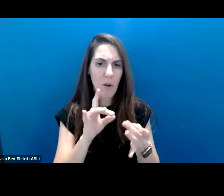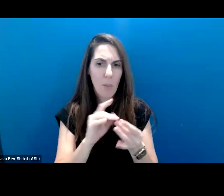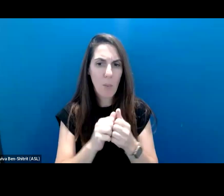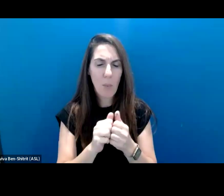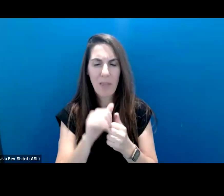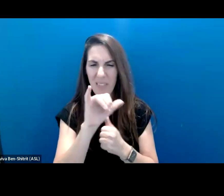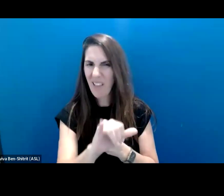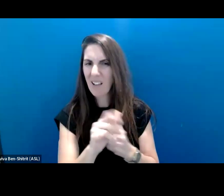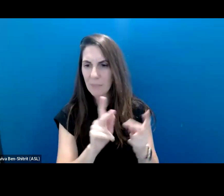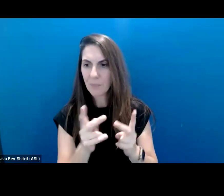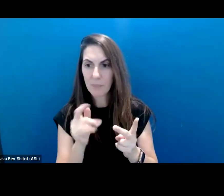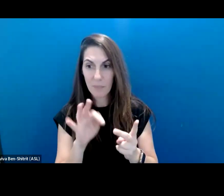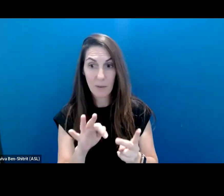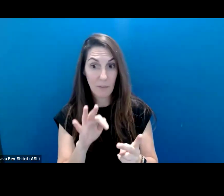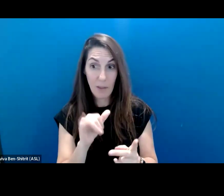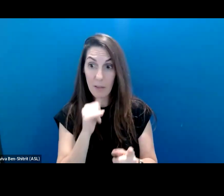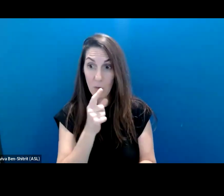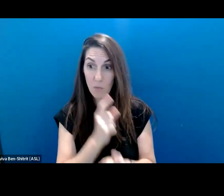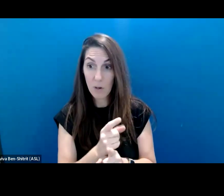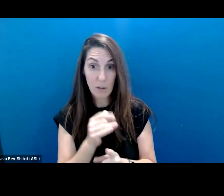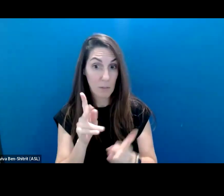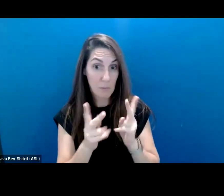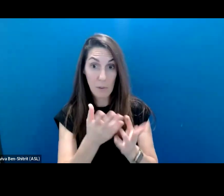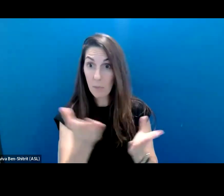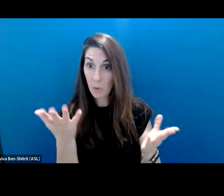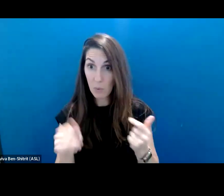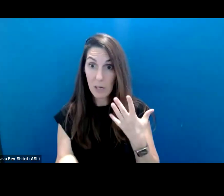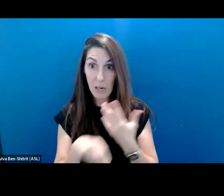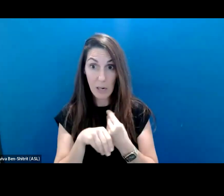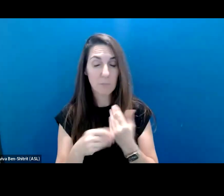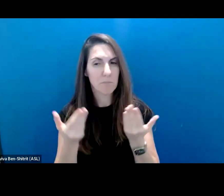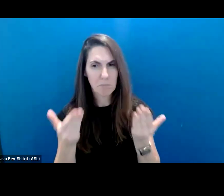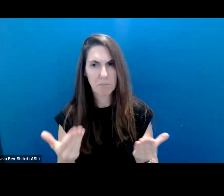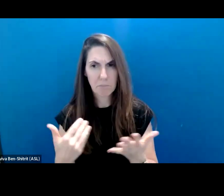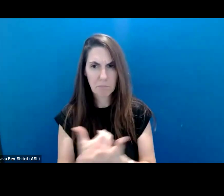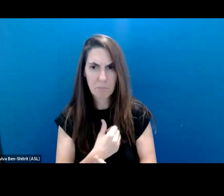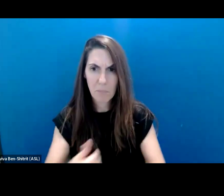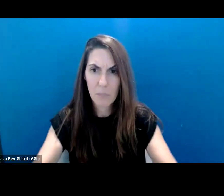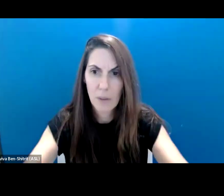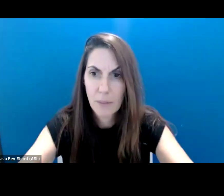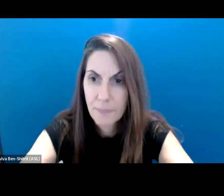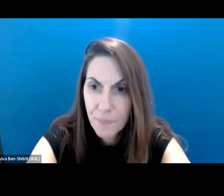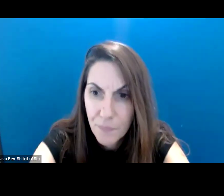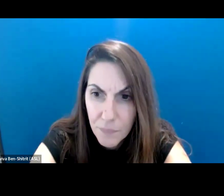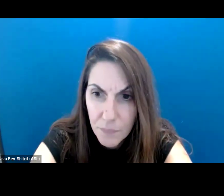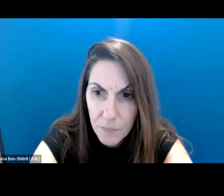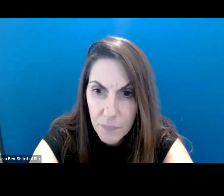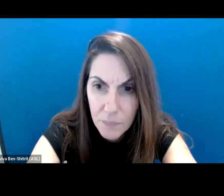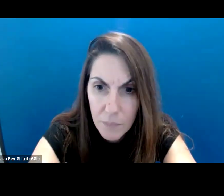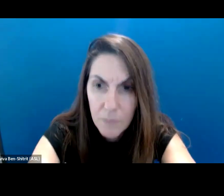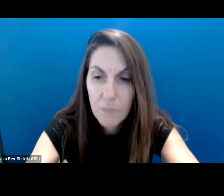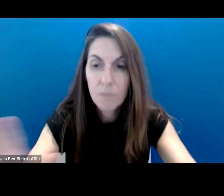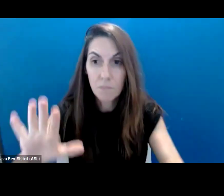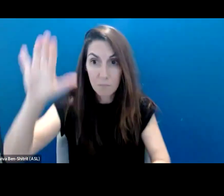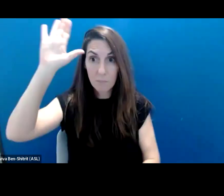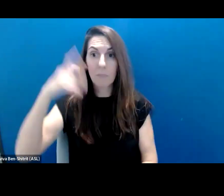If that is not an accurate summary, or if folks would like to weigh in, this is a good time to do so. Just like raise your virtual hand and I